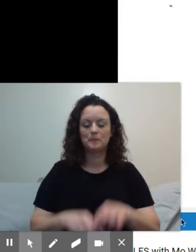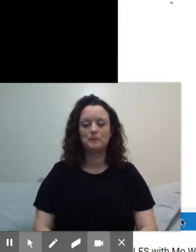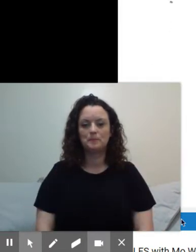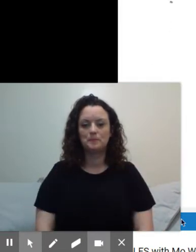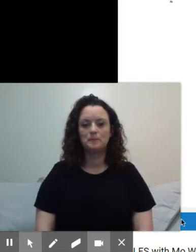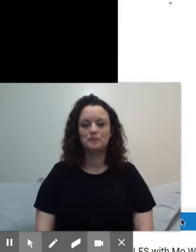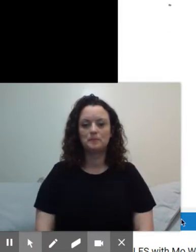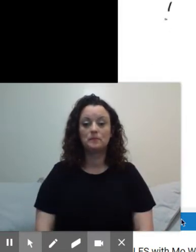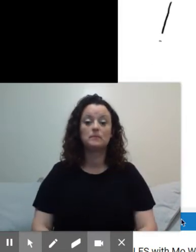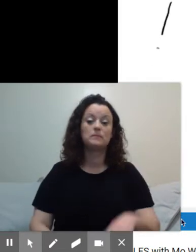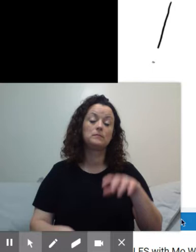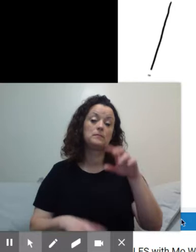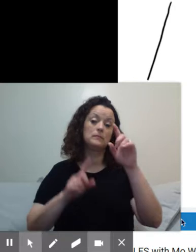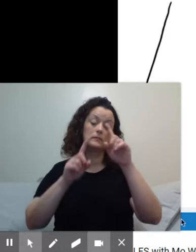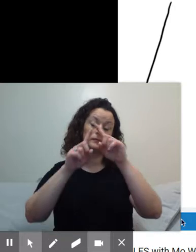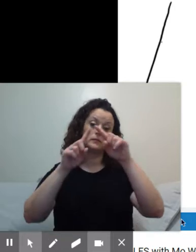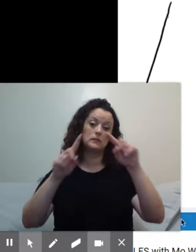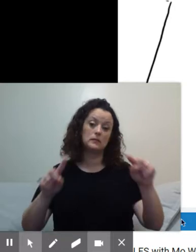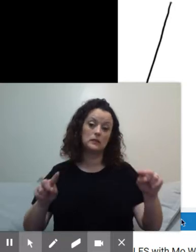Now with a triangle,